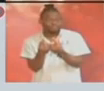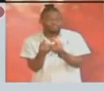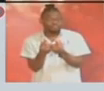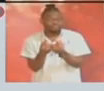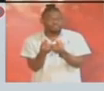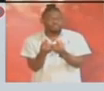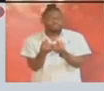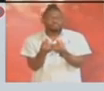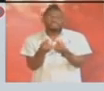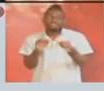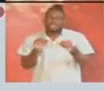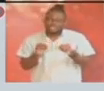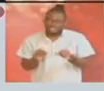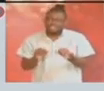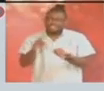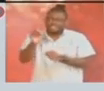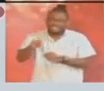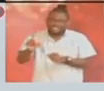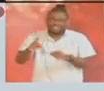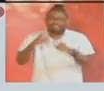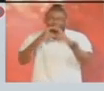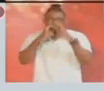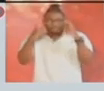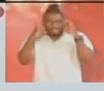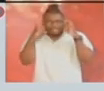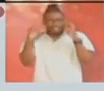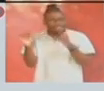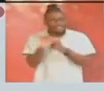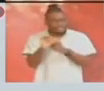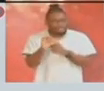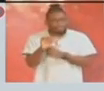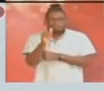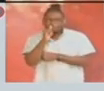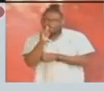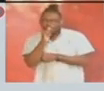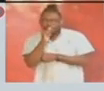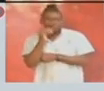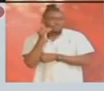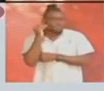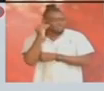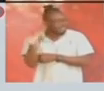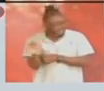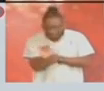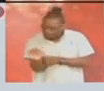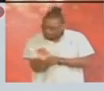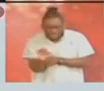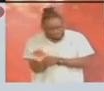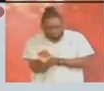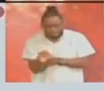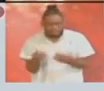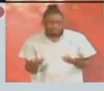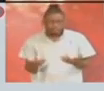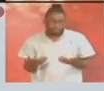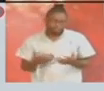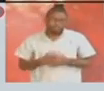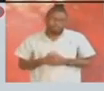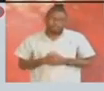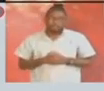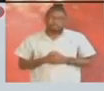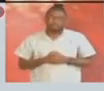those same measures in your private settings, in your homes, in your personal